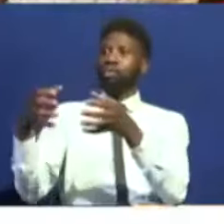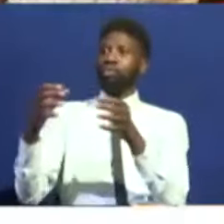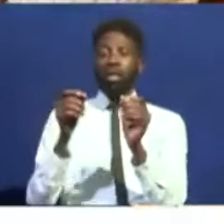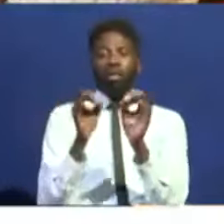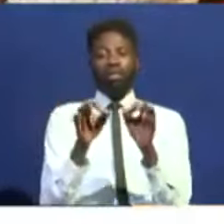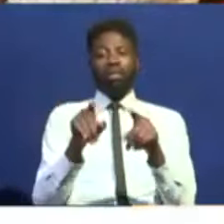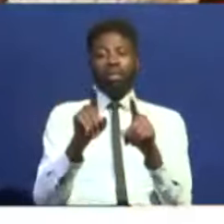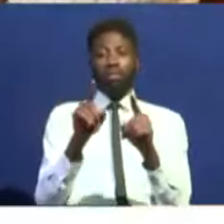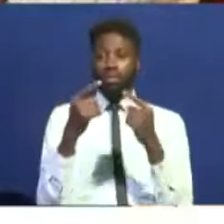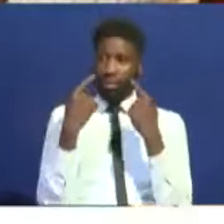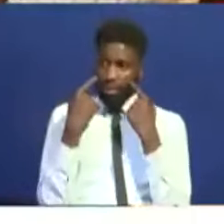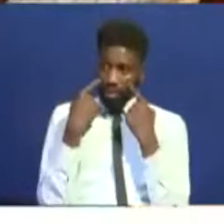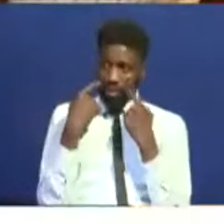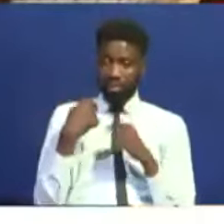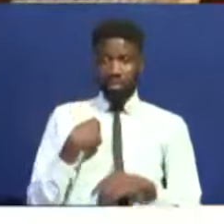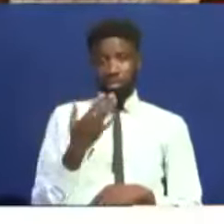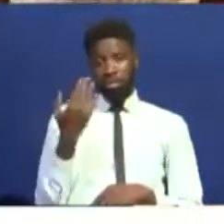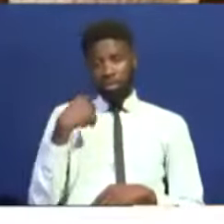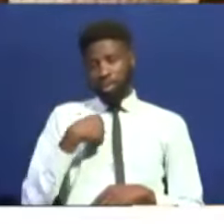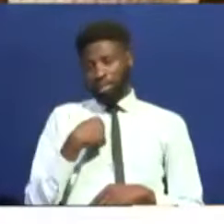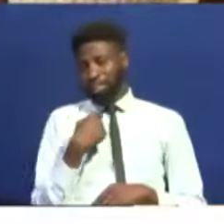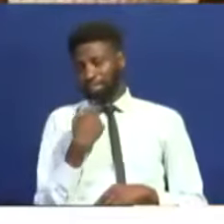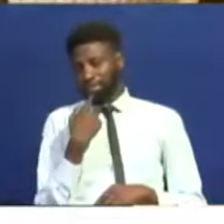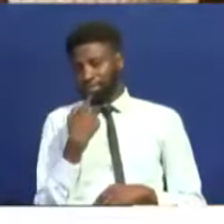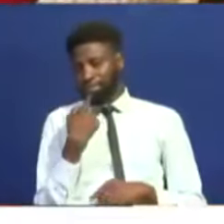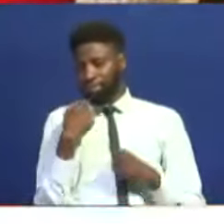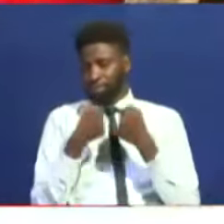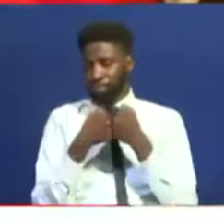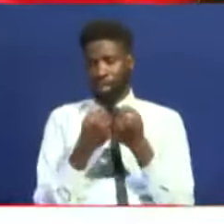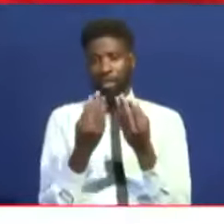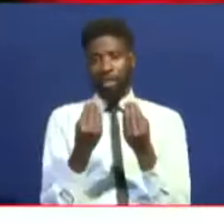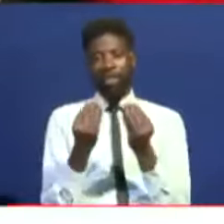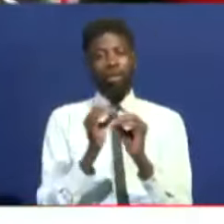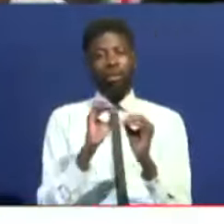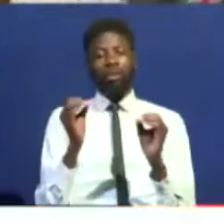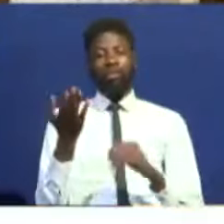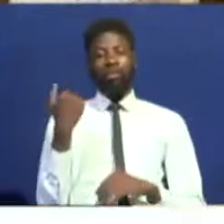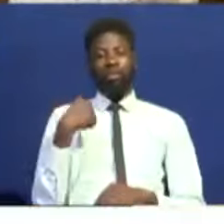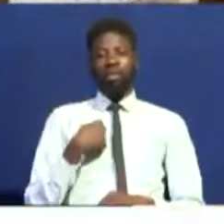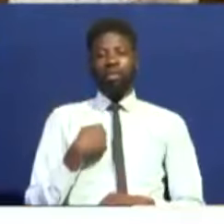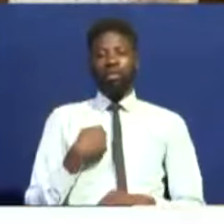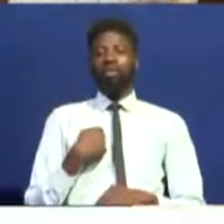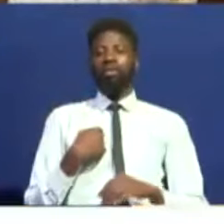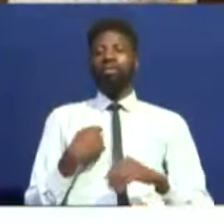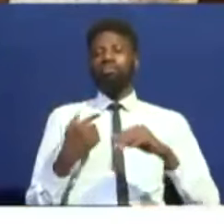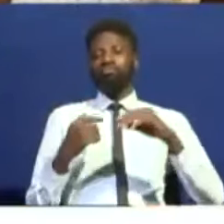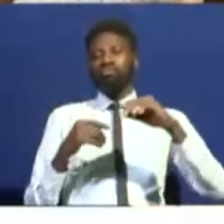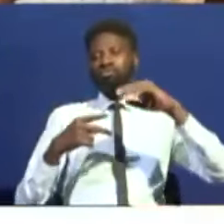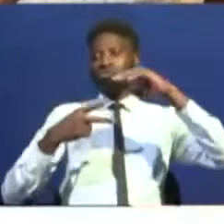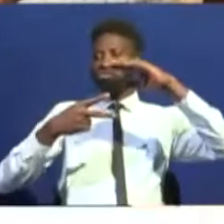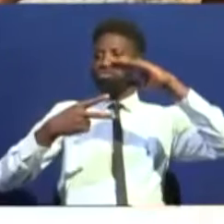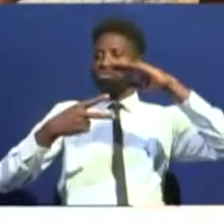probably I didn't stand a chance. And again, I was 2-0 down. I came back.